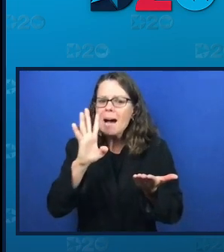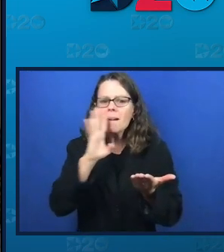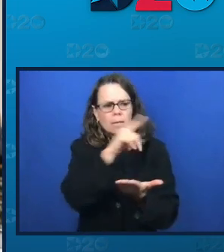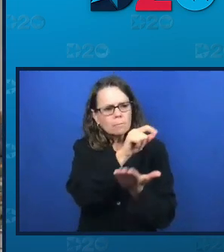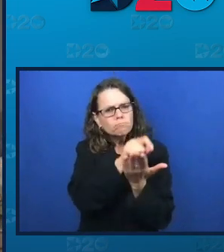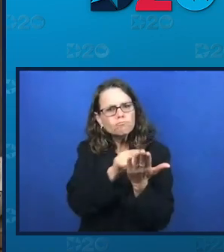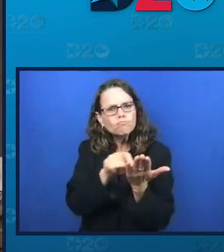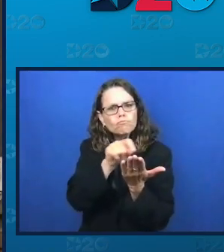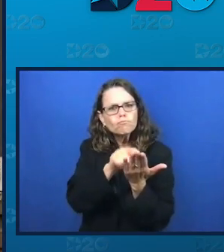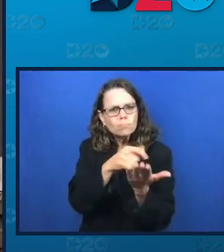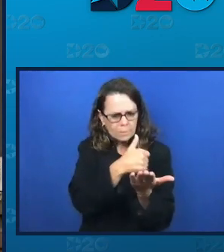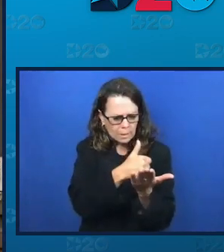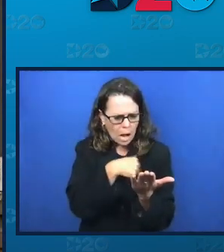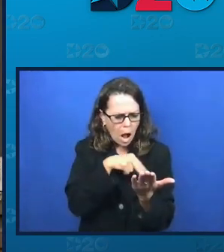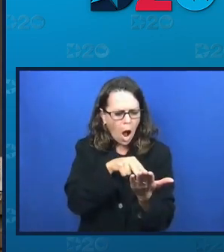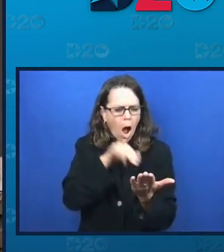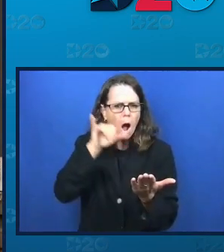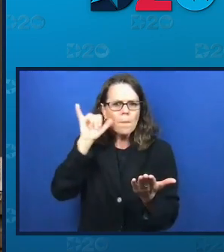today.